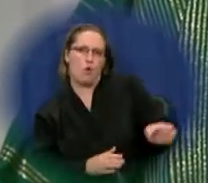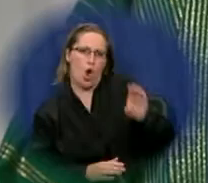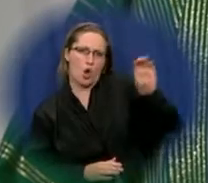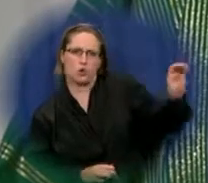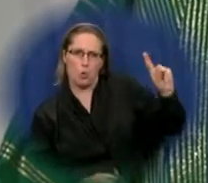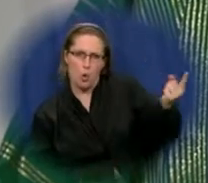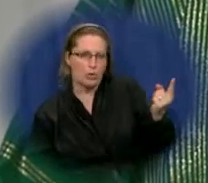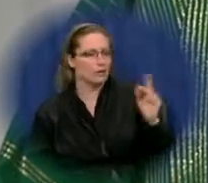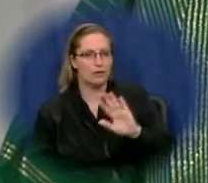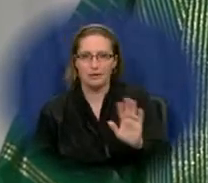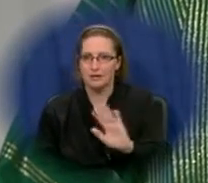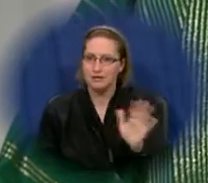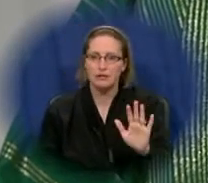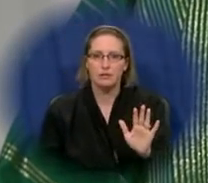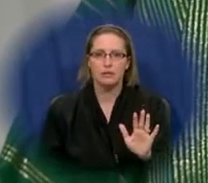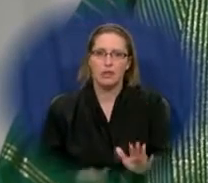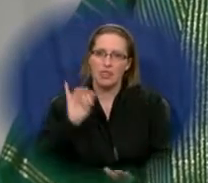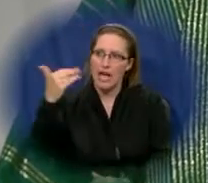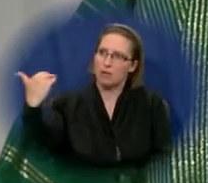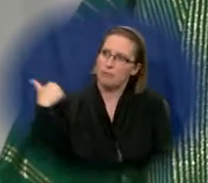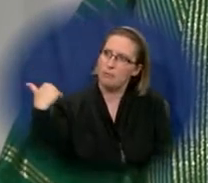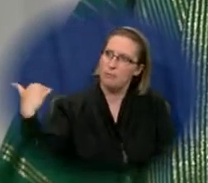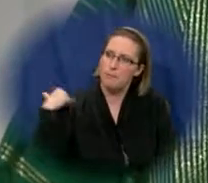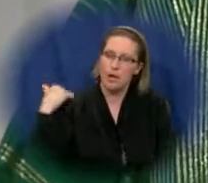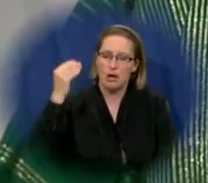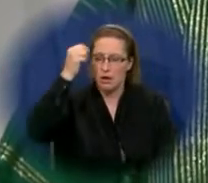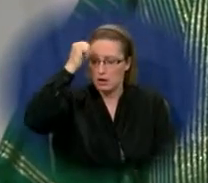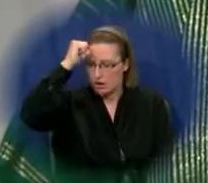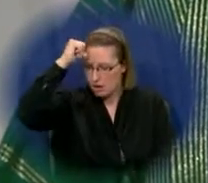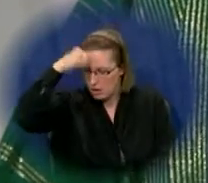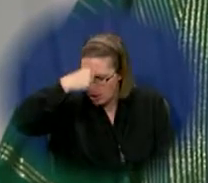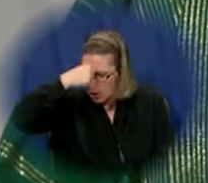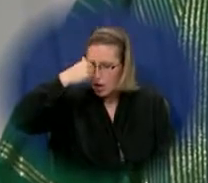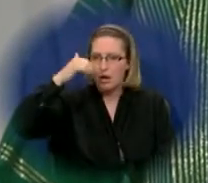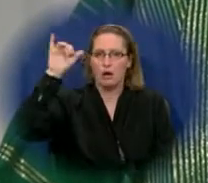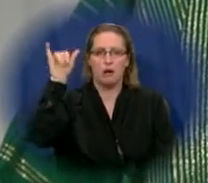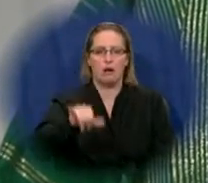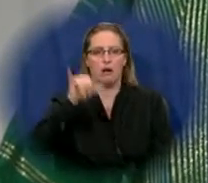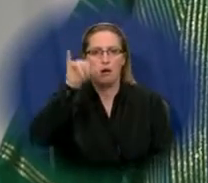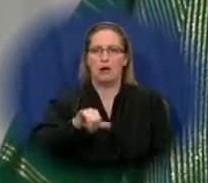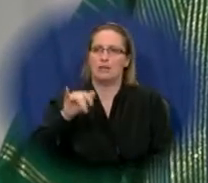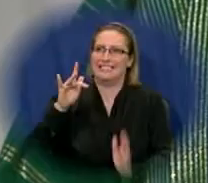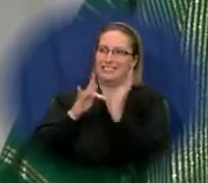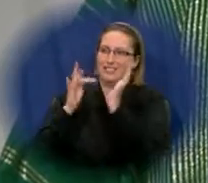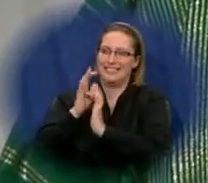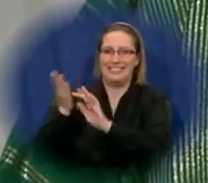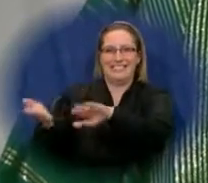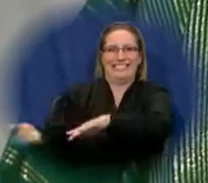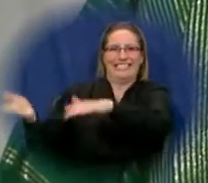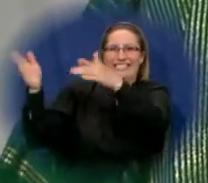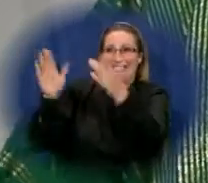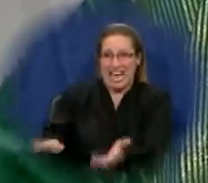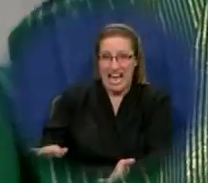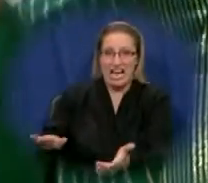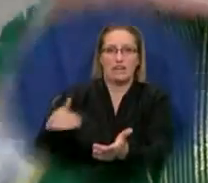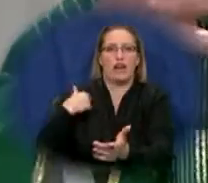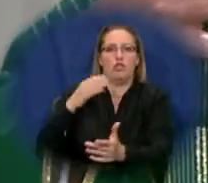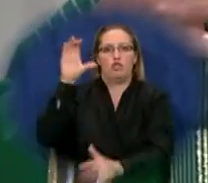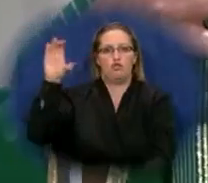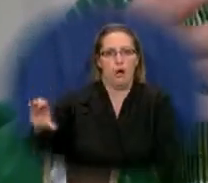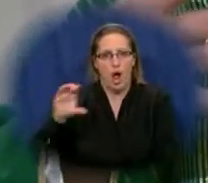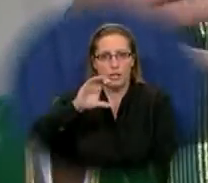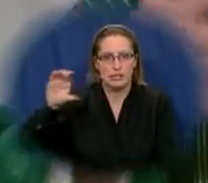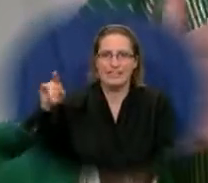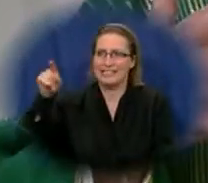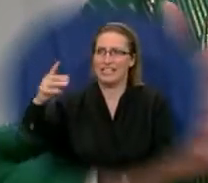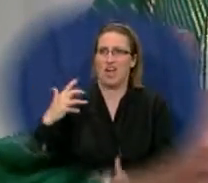humanity to save us, to gain us forgiveness, to transform death into new life. It took him taking on